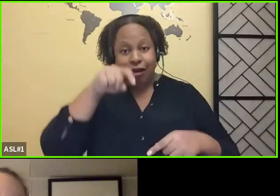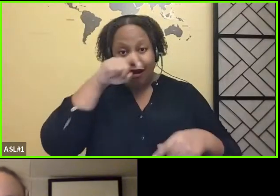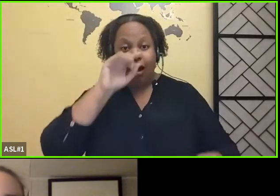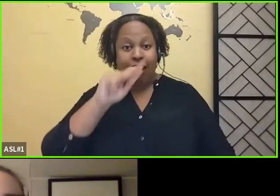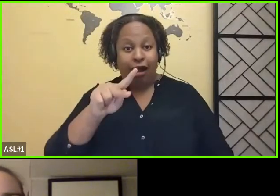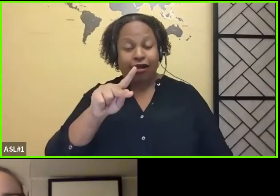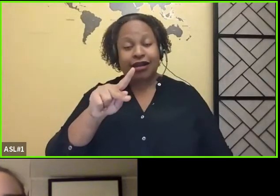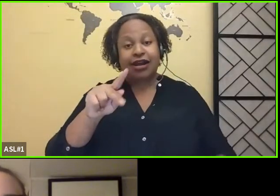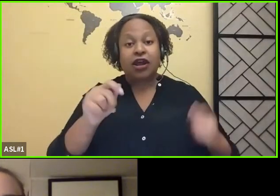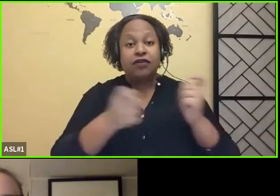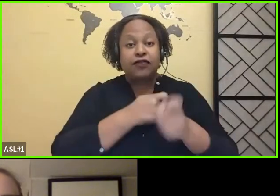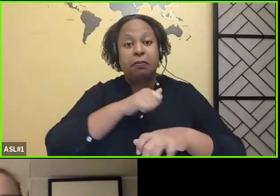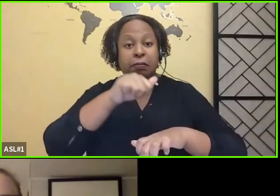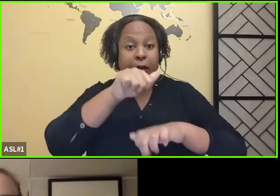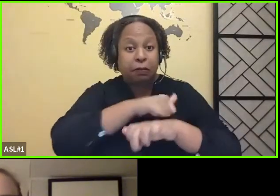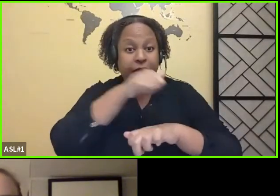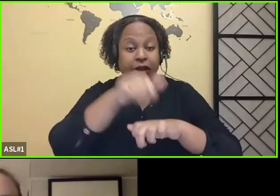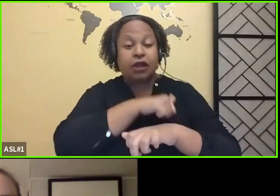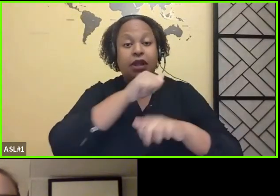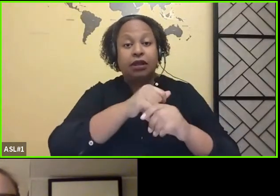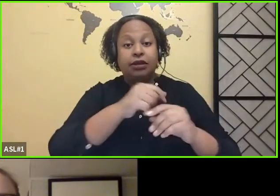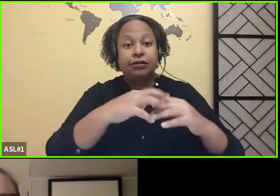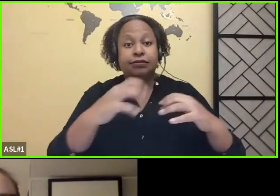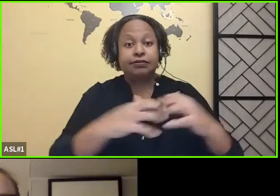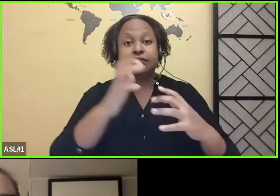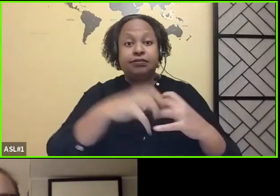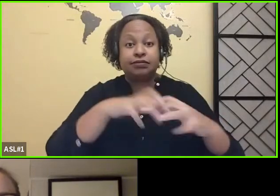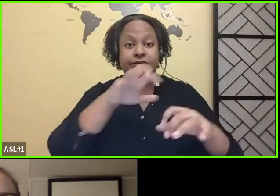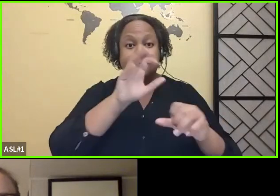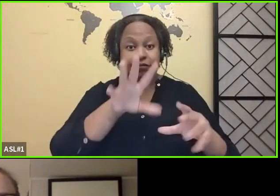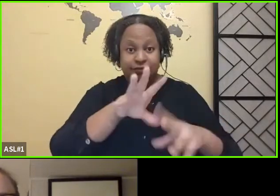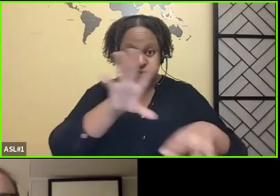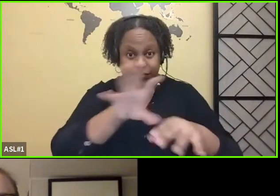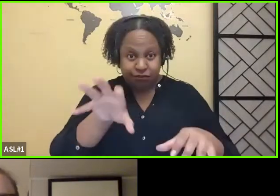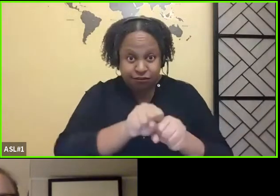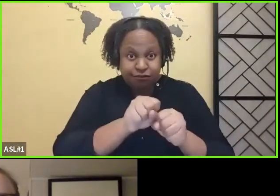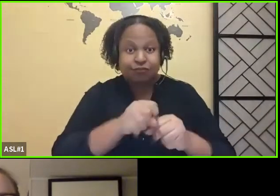Alberta. And she is an incredible